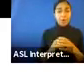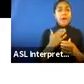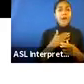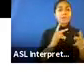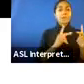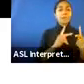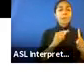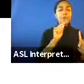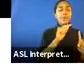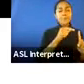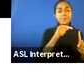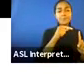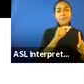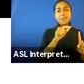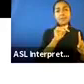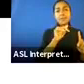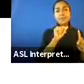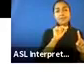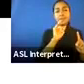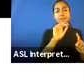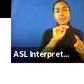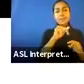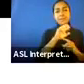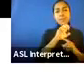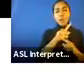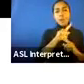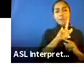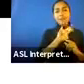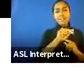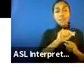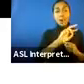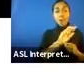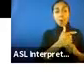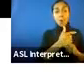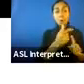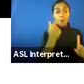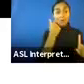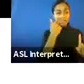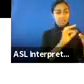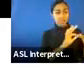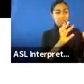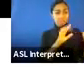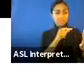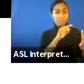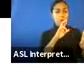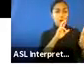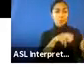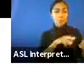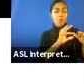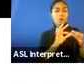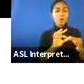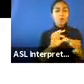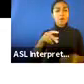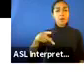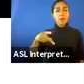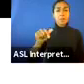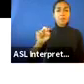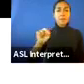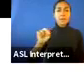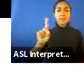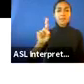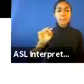inequality.org just put out a report on pandemic profiteers. And